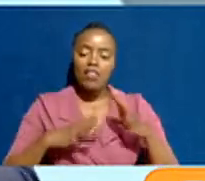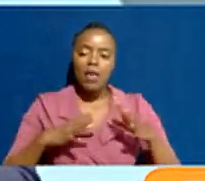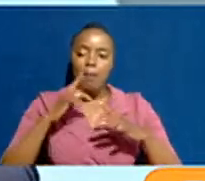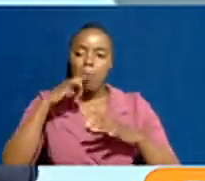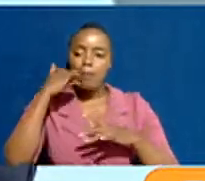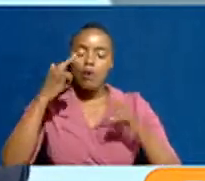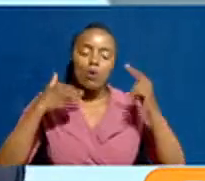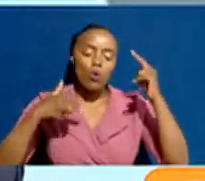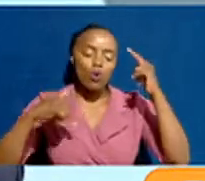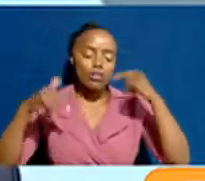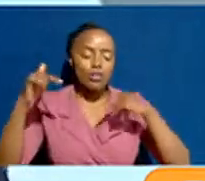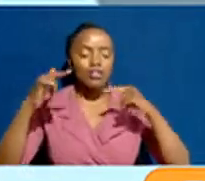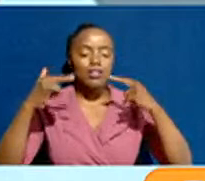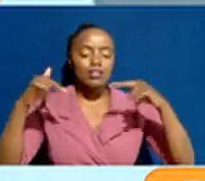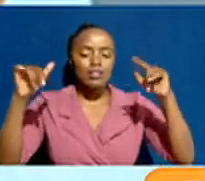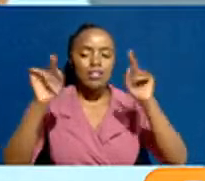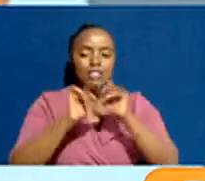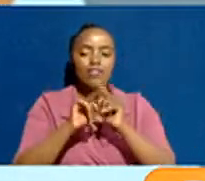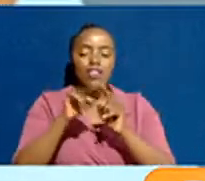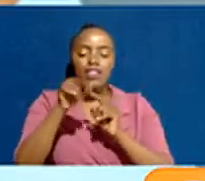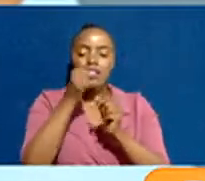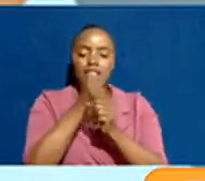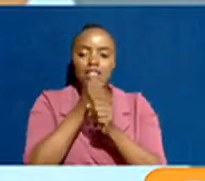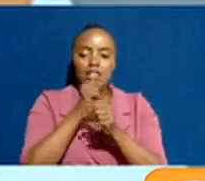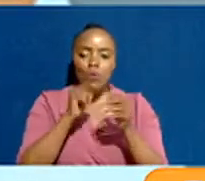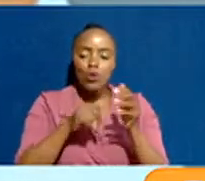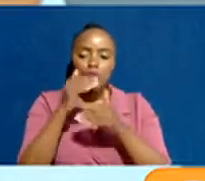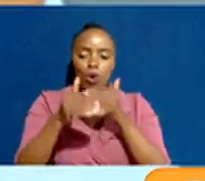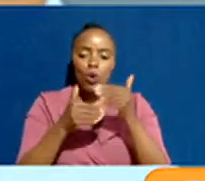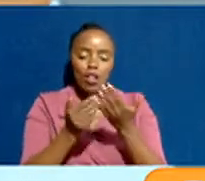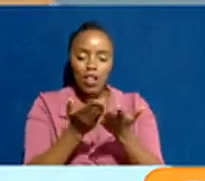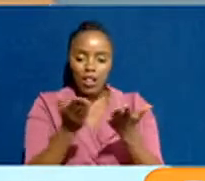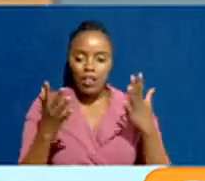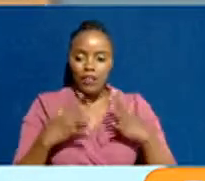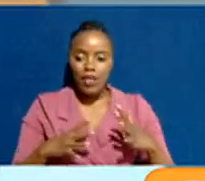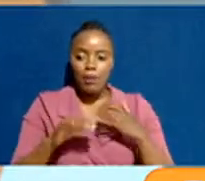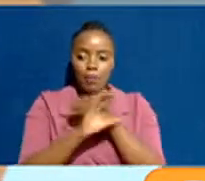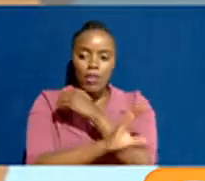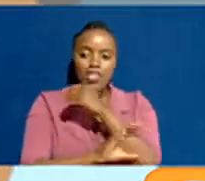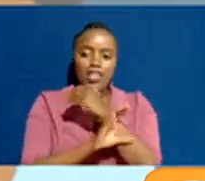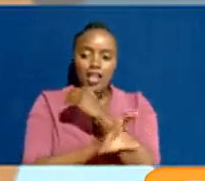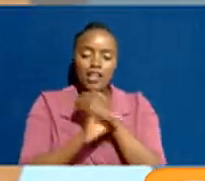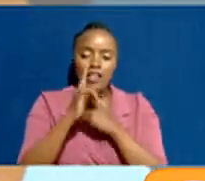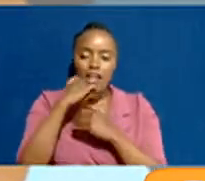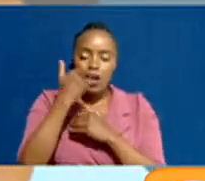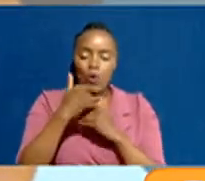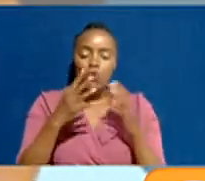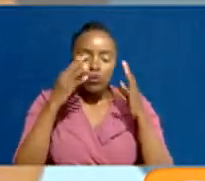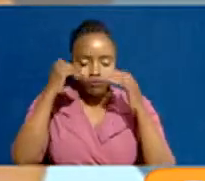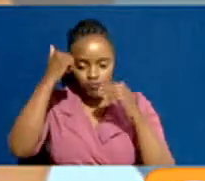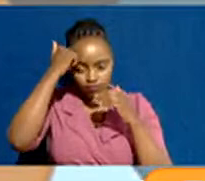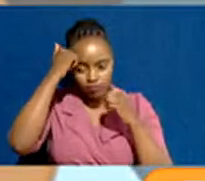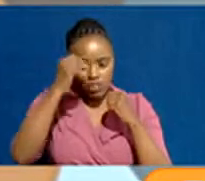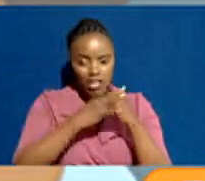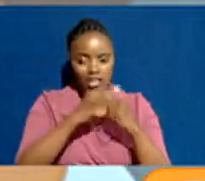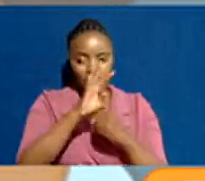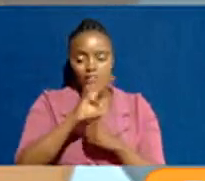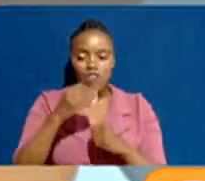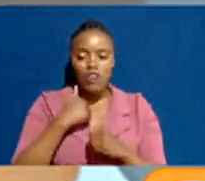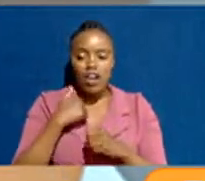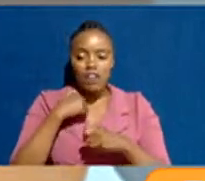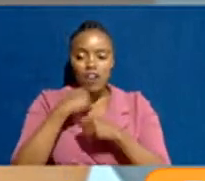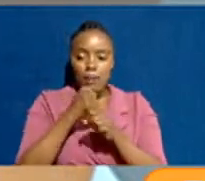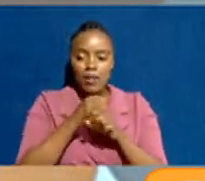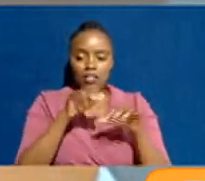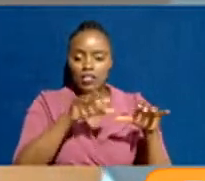good grades. Now, what that did was everyone in this country who went through 844 has been